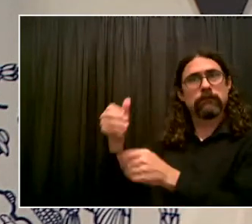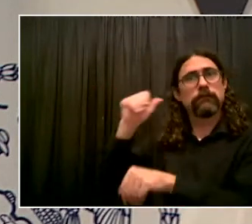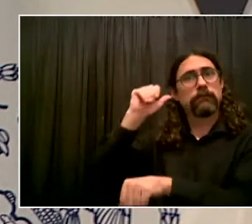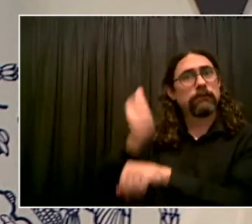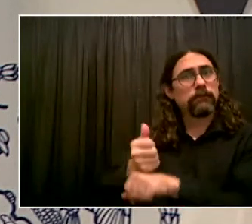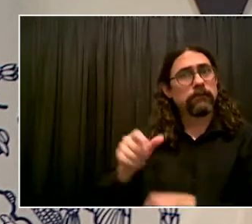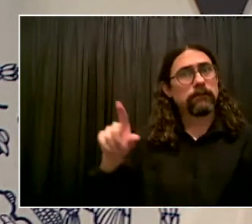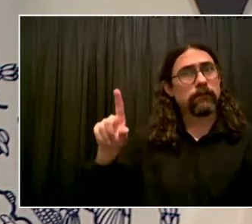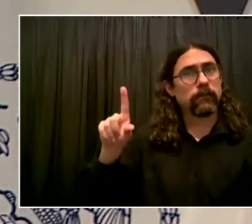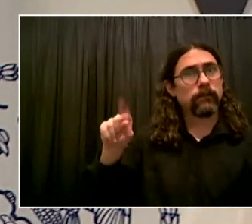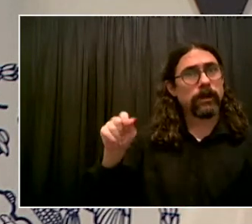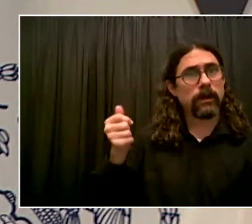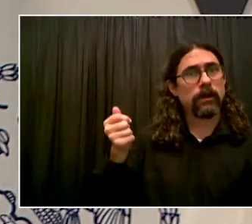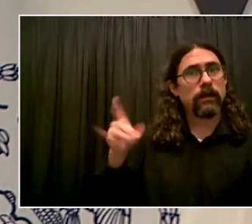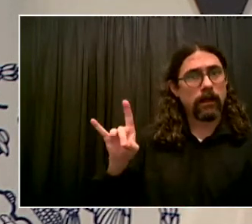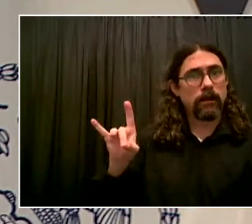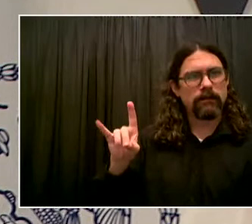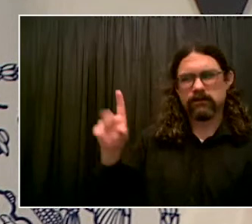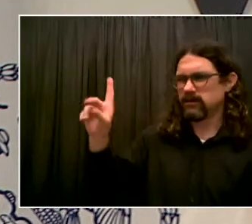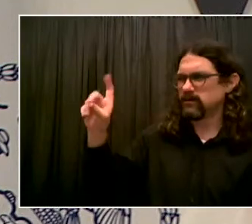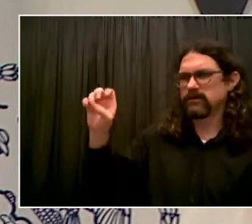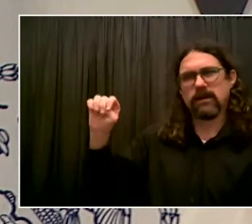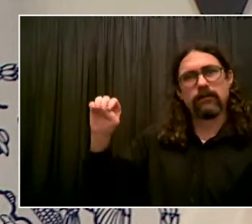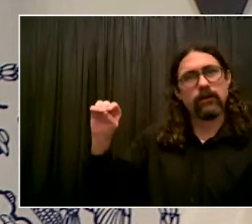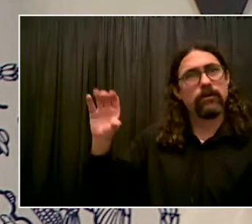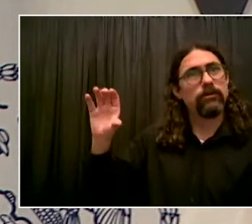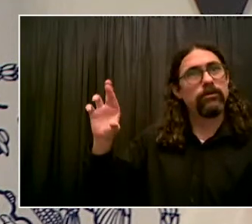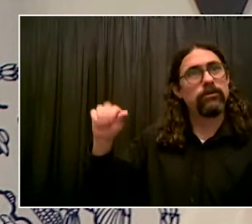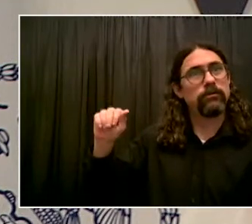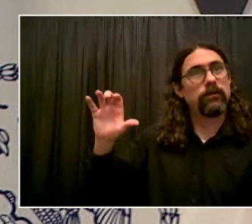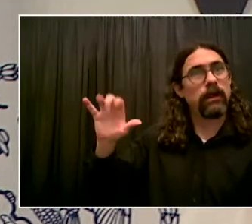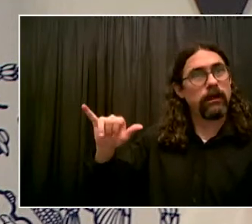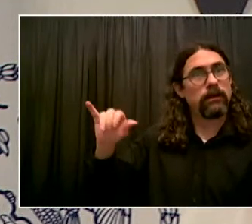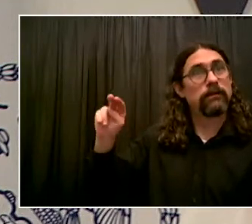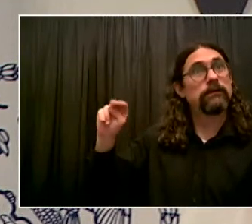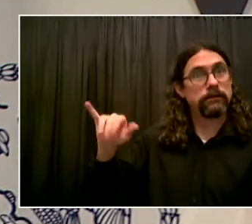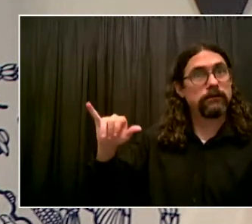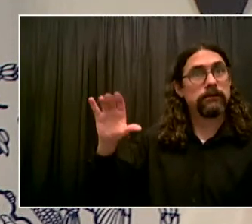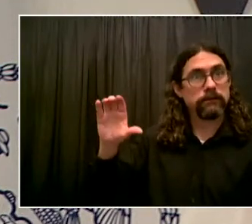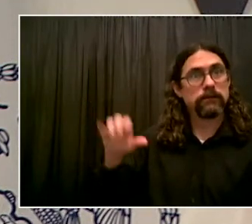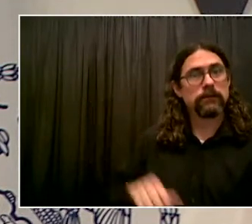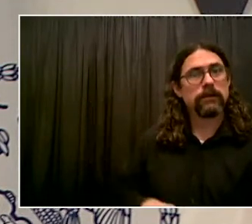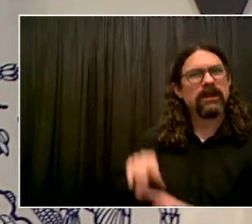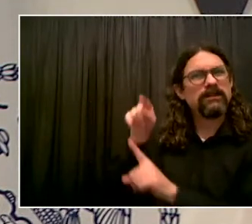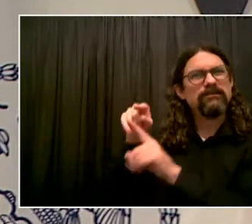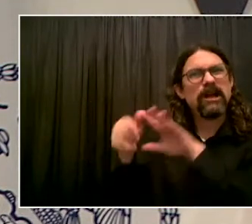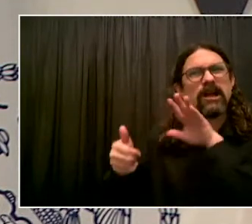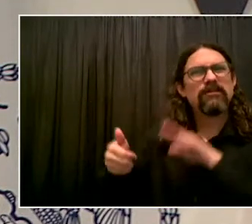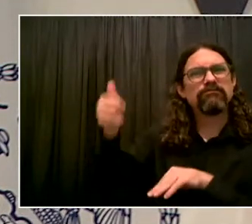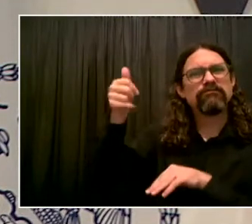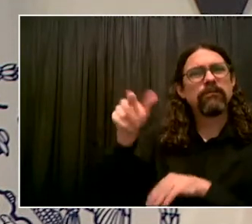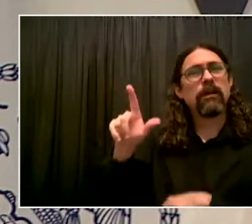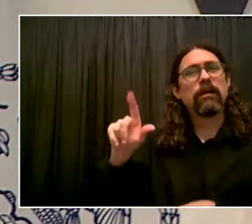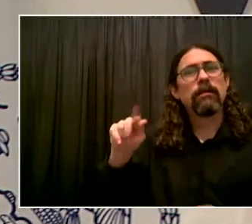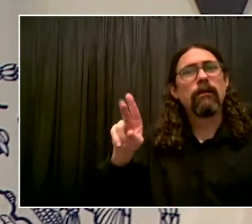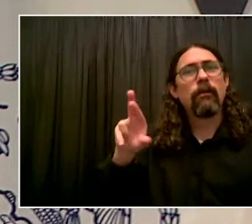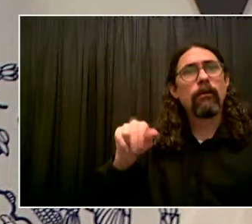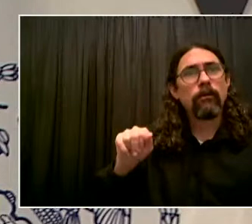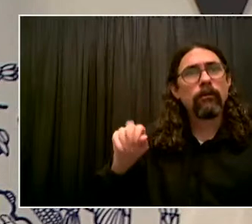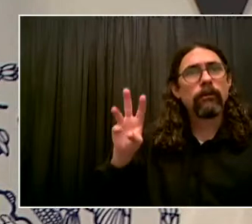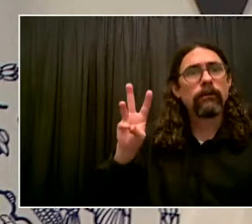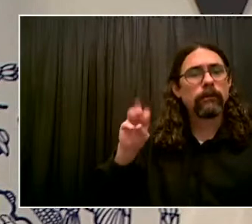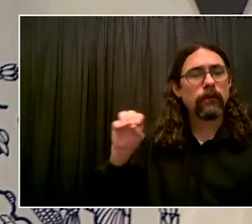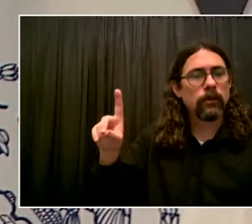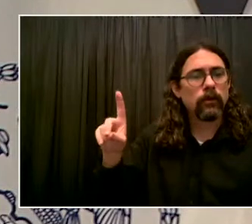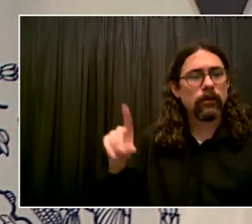Democracy Officer, and the whole team at Democracy NYC. They have been passionate, creative, energetic, in helping to reach